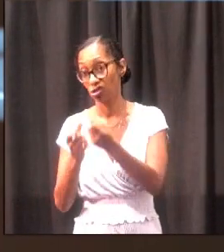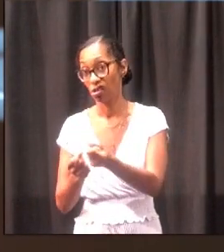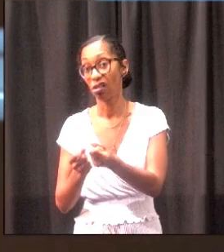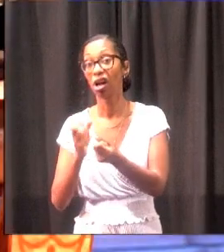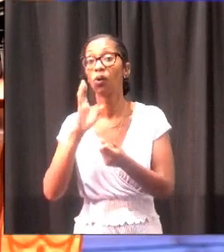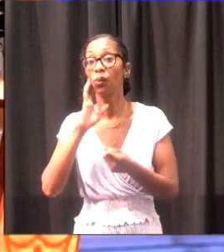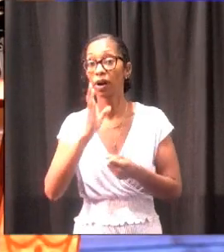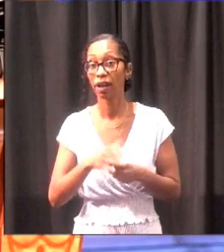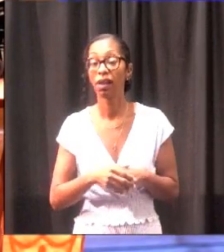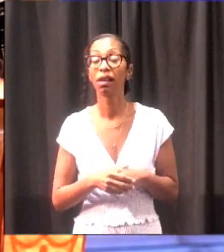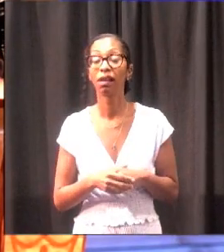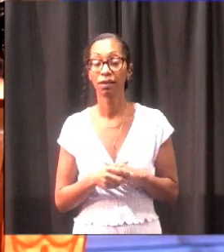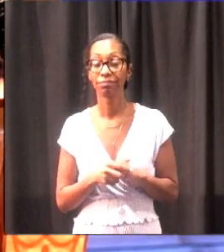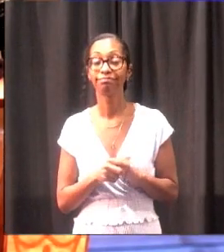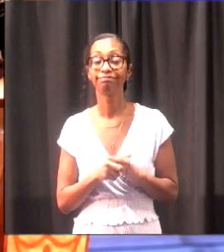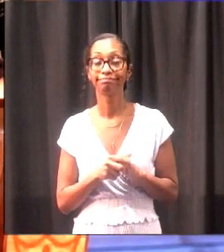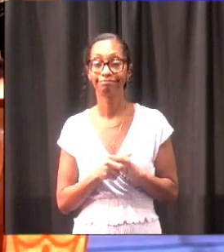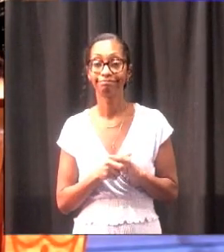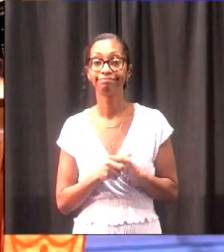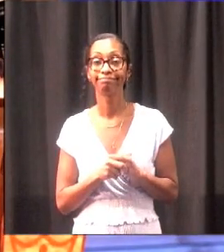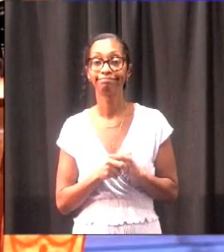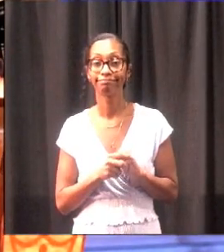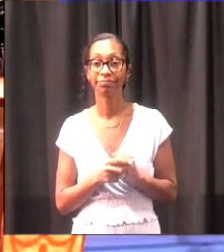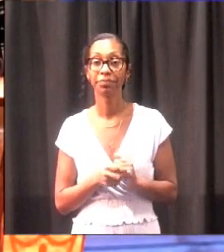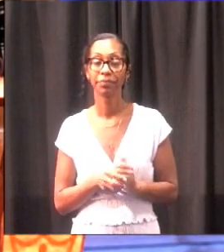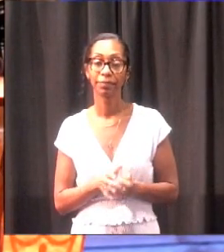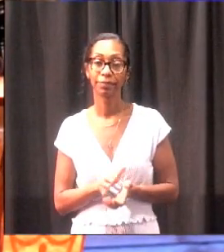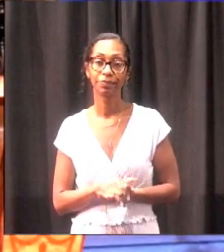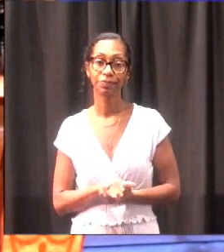And that's what we need to understand.